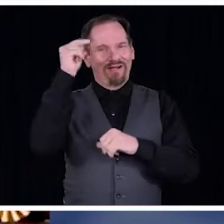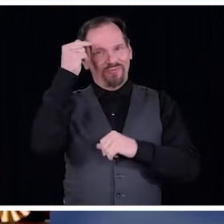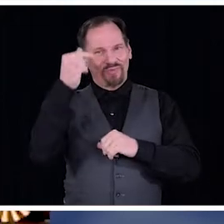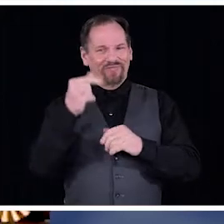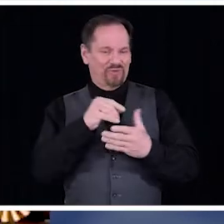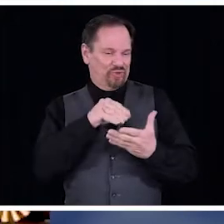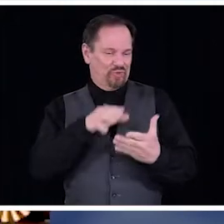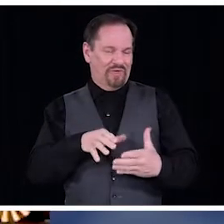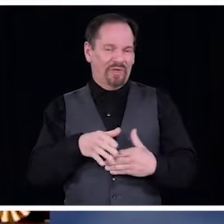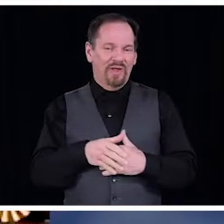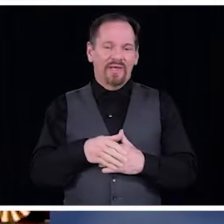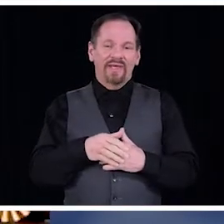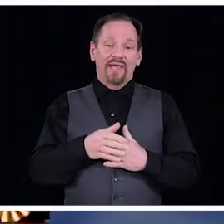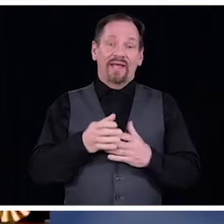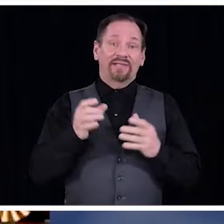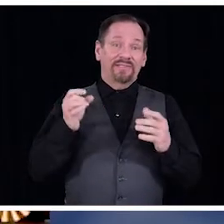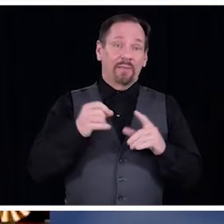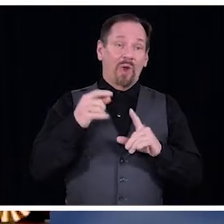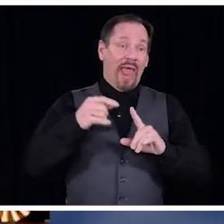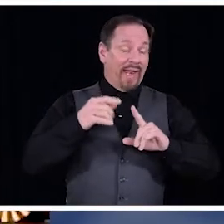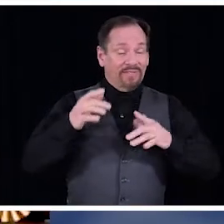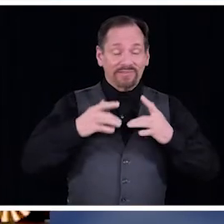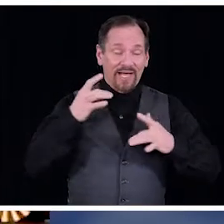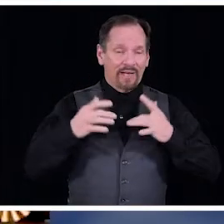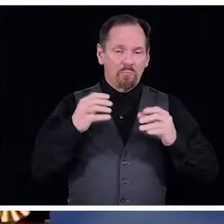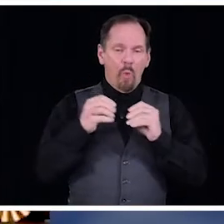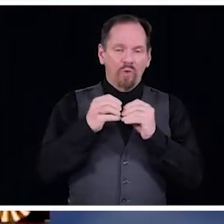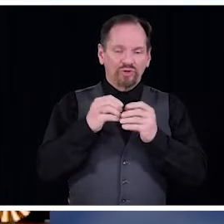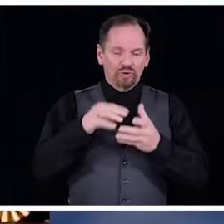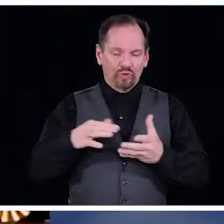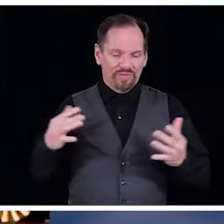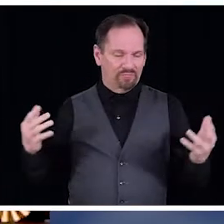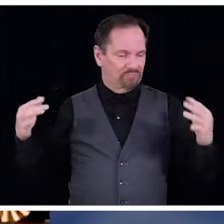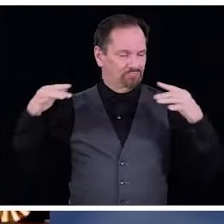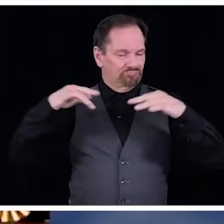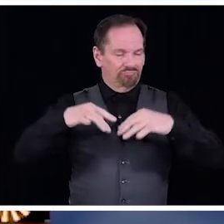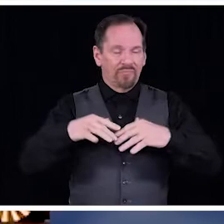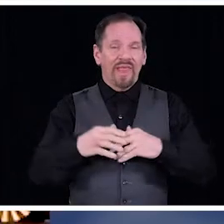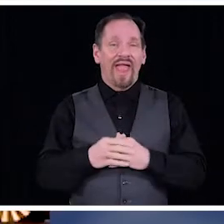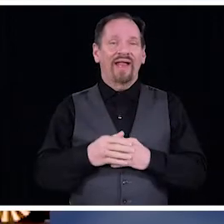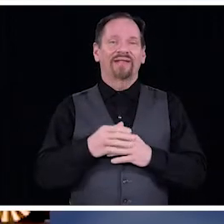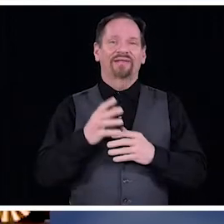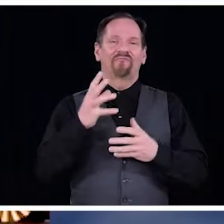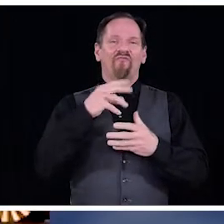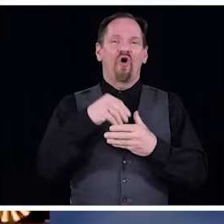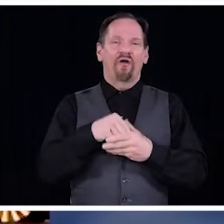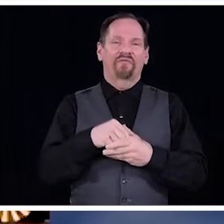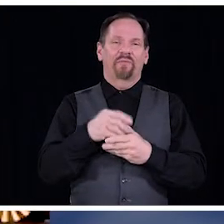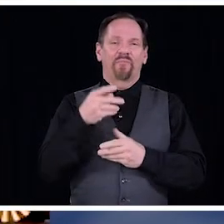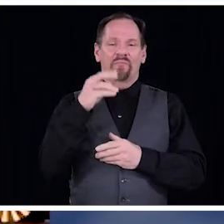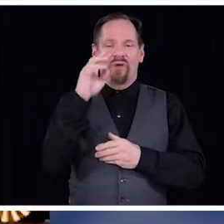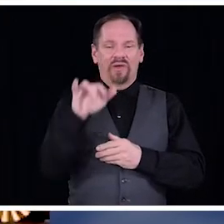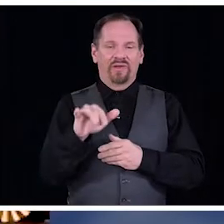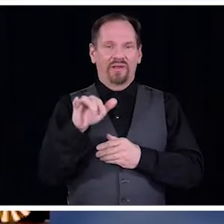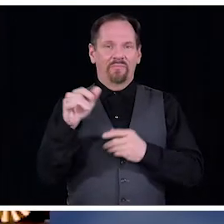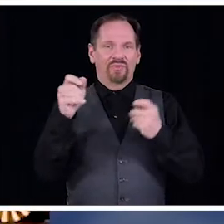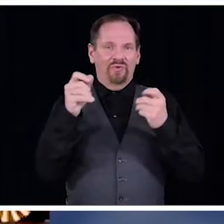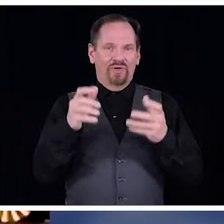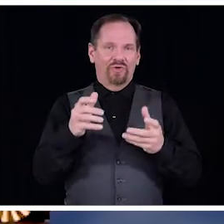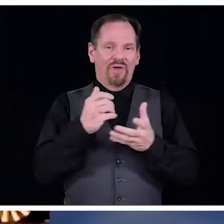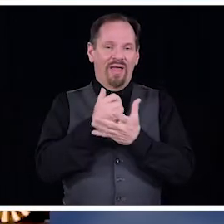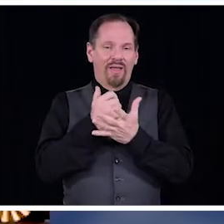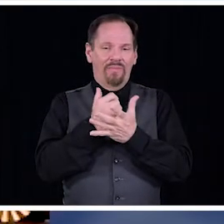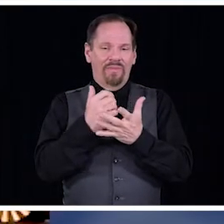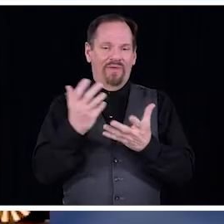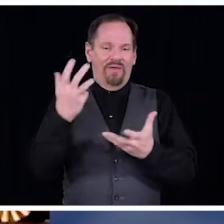increased participation in activities, and has met on a regular basis with the Peabody administration to help foster dialogue with our